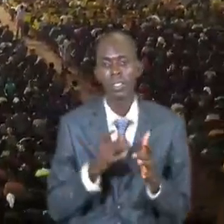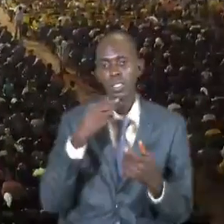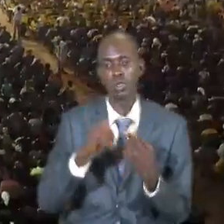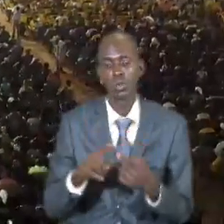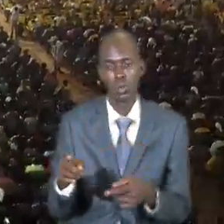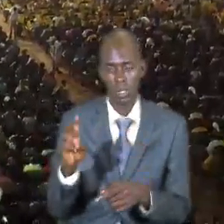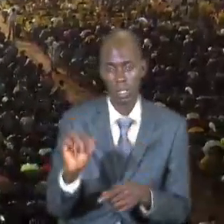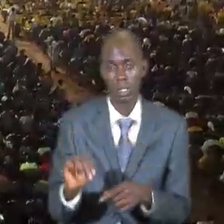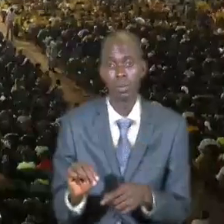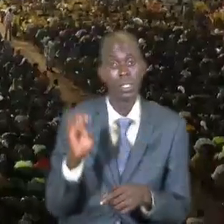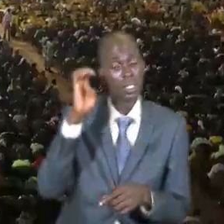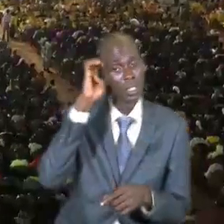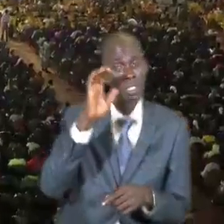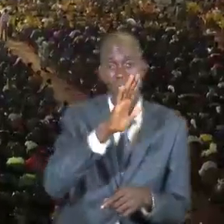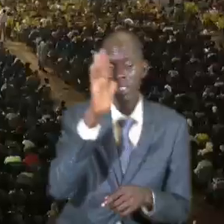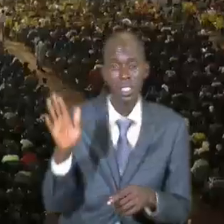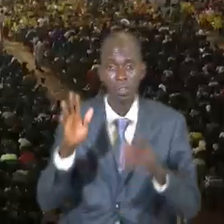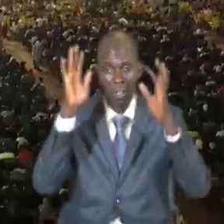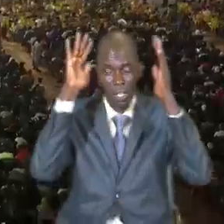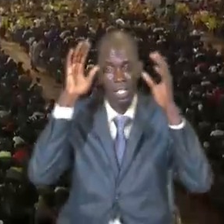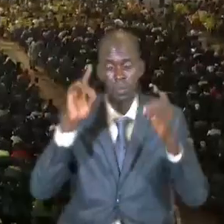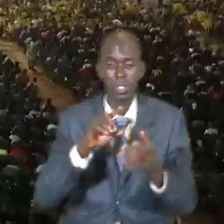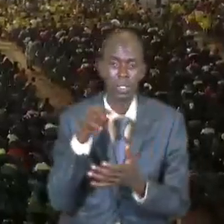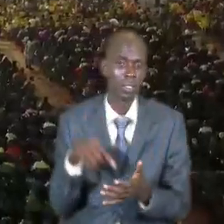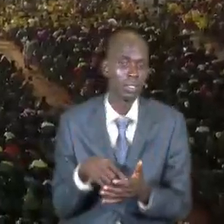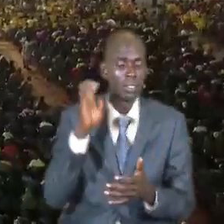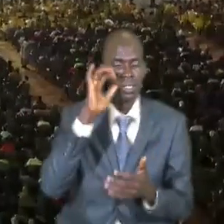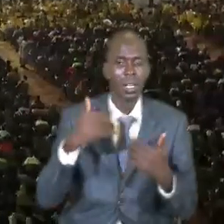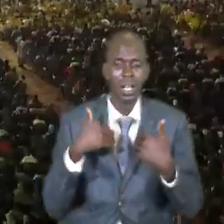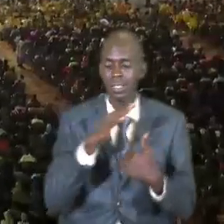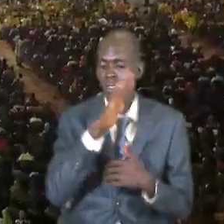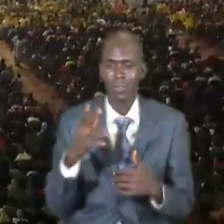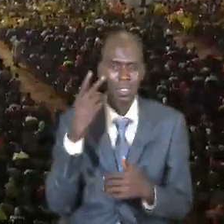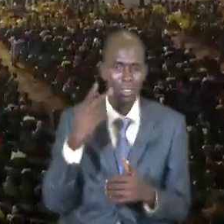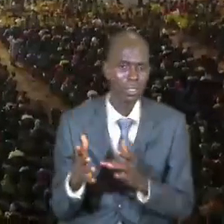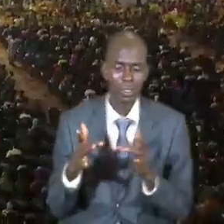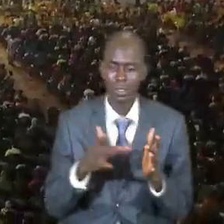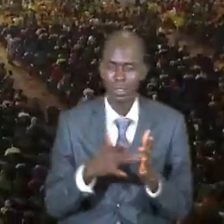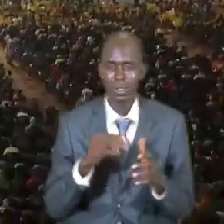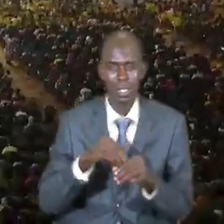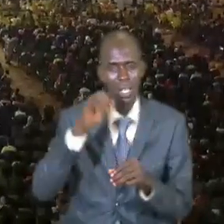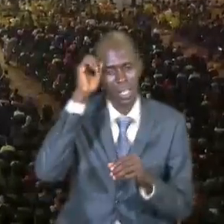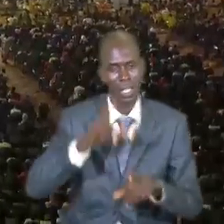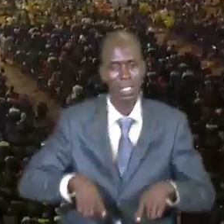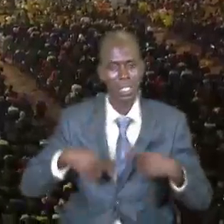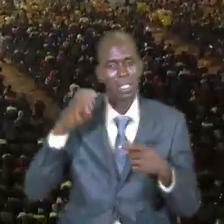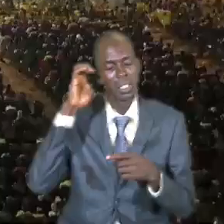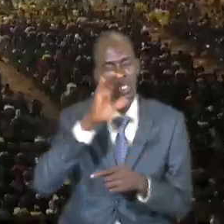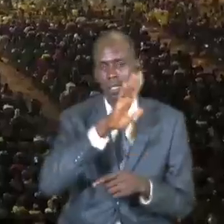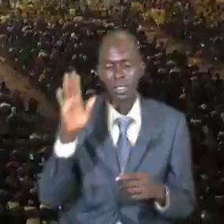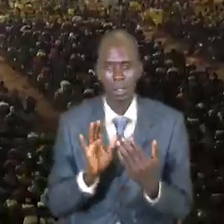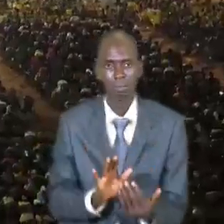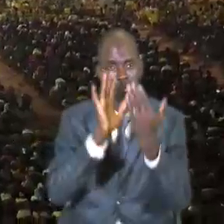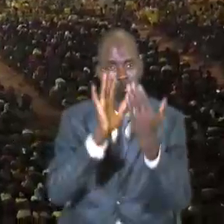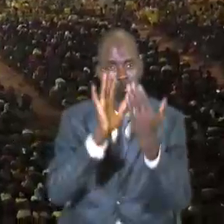expected this. He had never seen Jesus in his life. He had never encountered Jesus, the healer, the